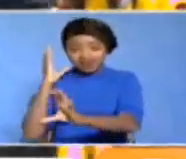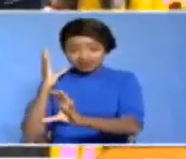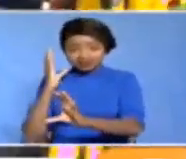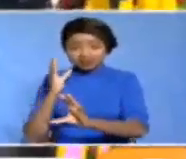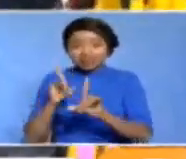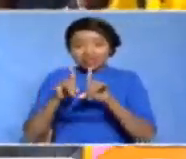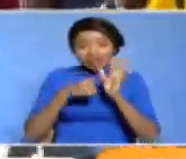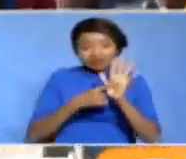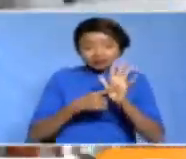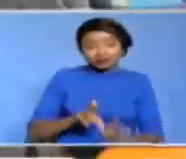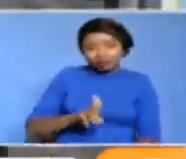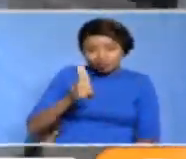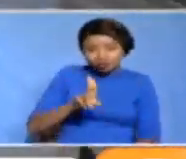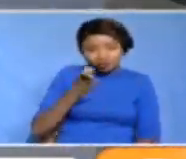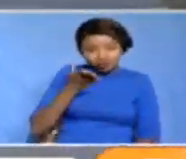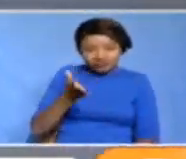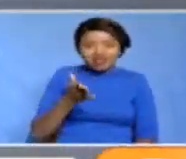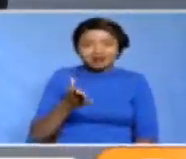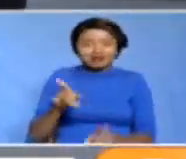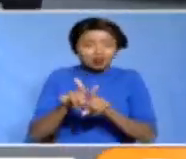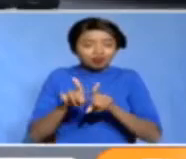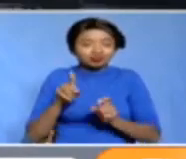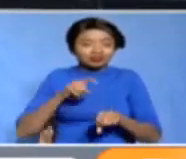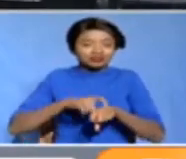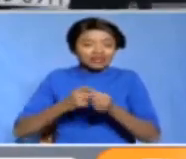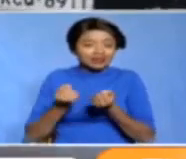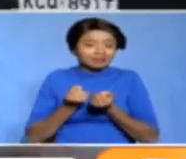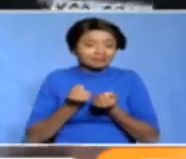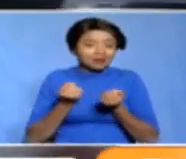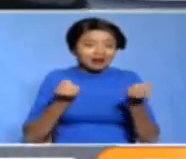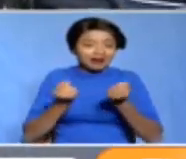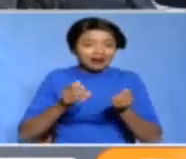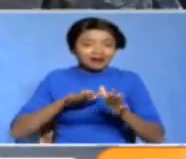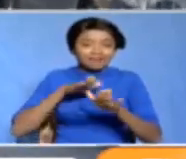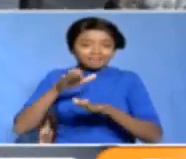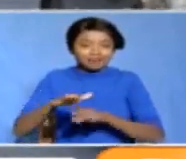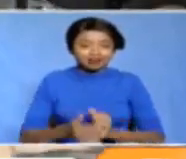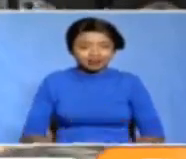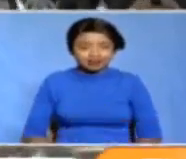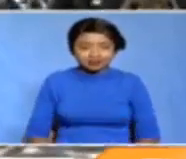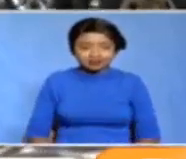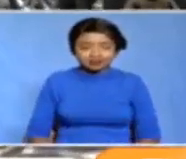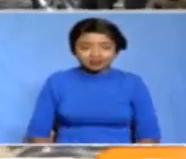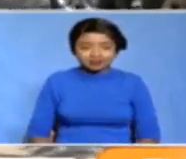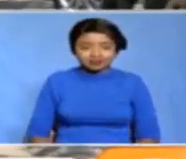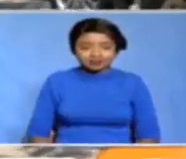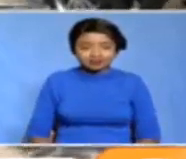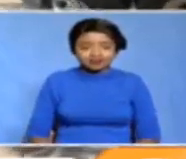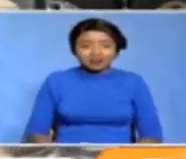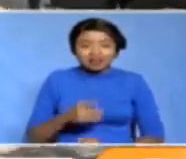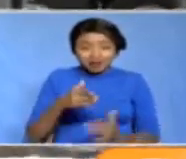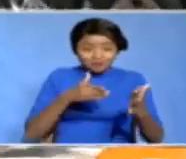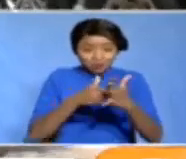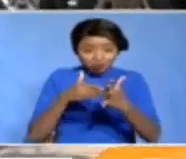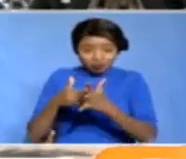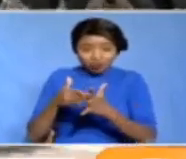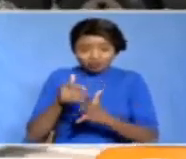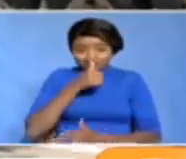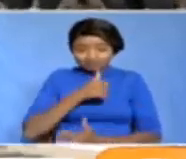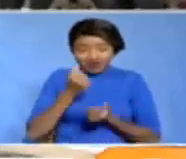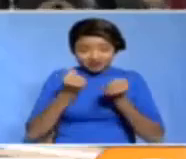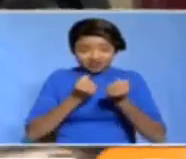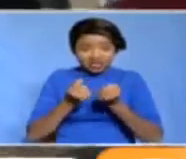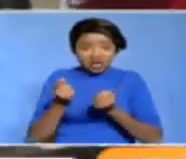Terminus designated as parking spots during the two car-free days. The decision to bar private vehicles from using select streets